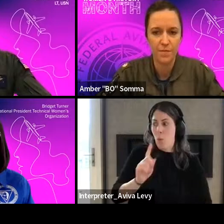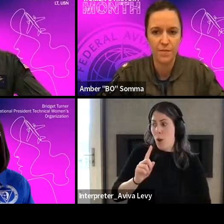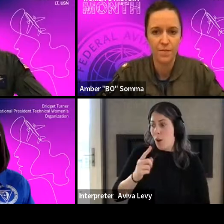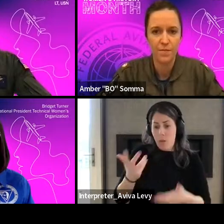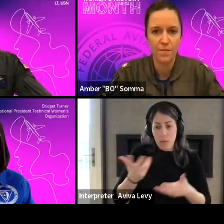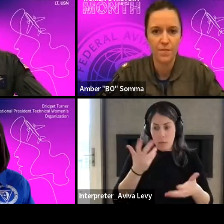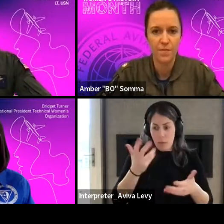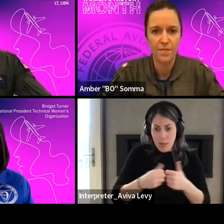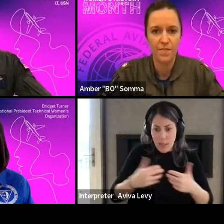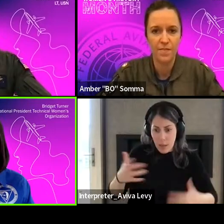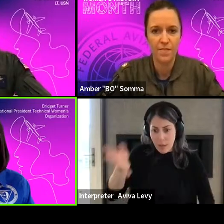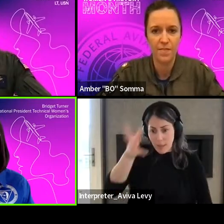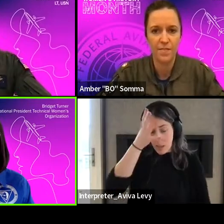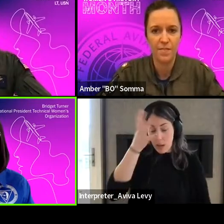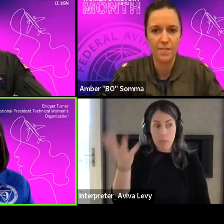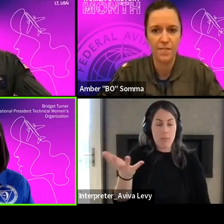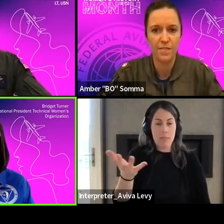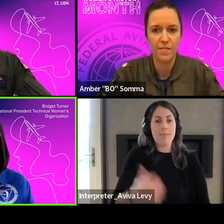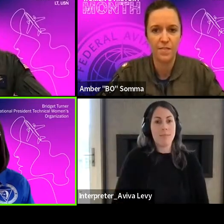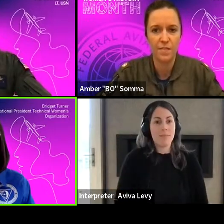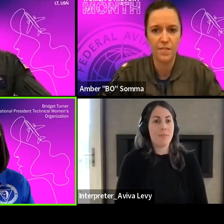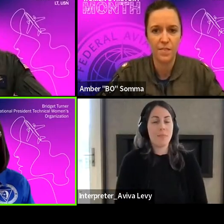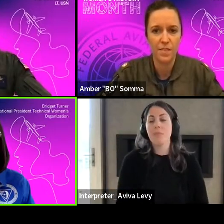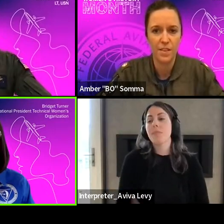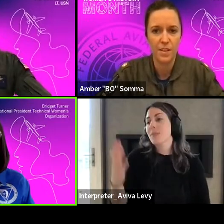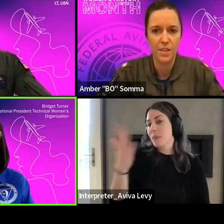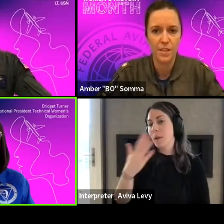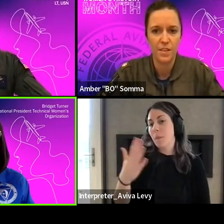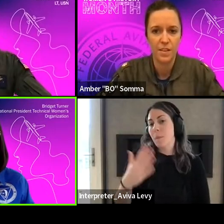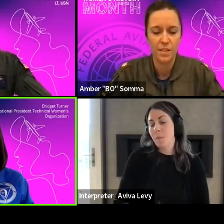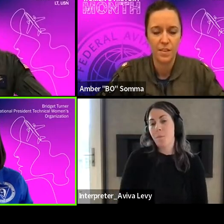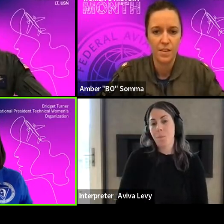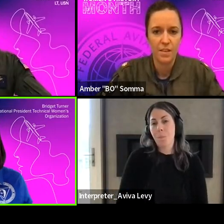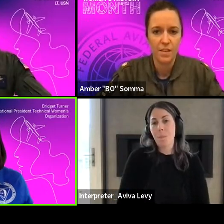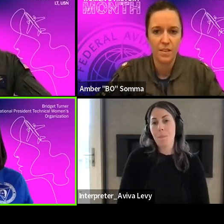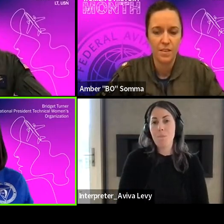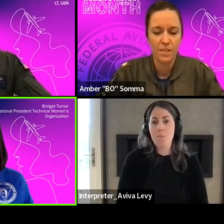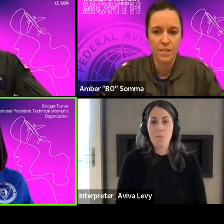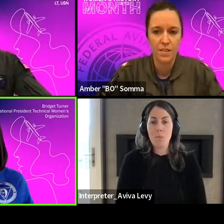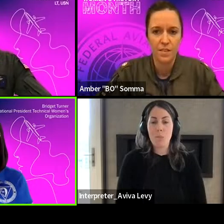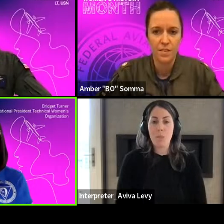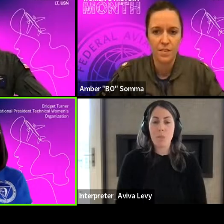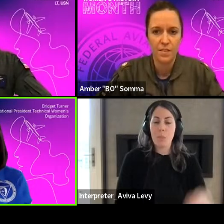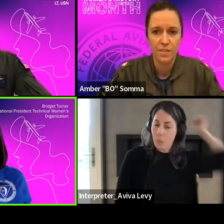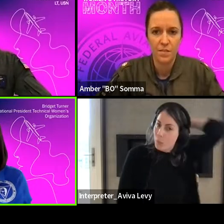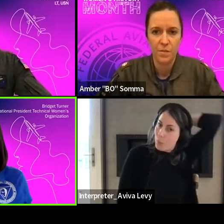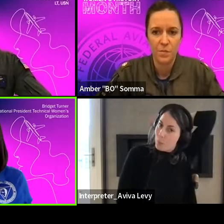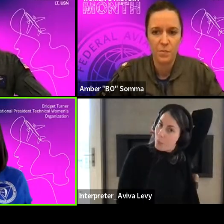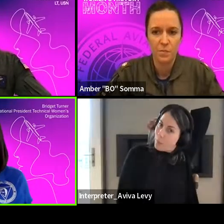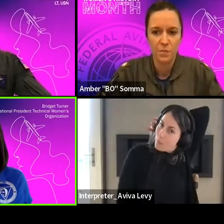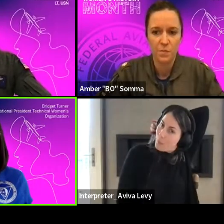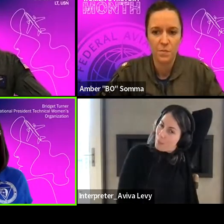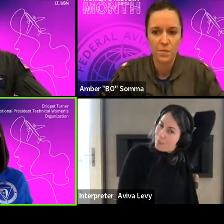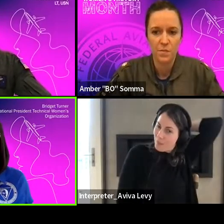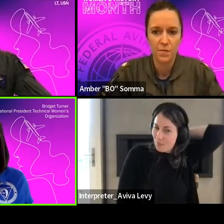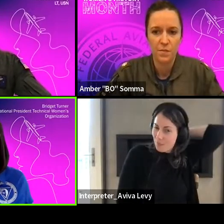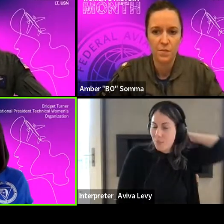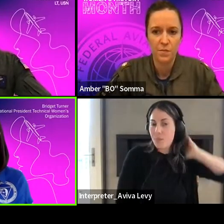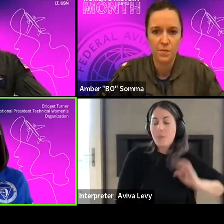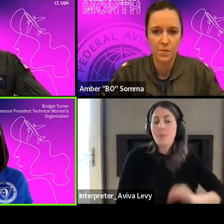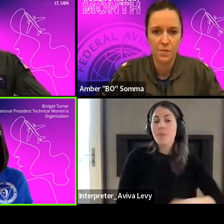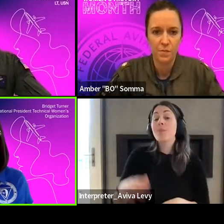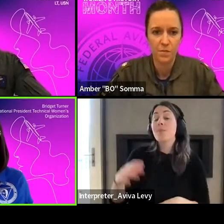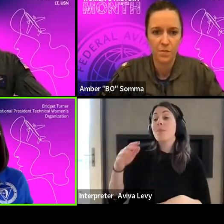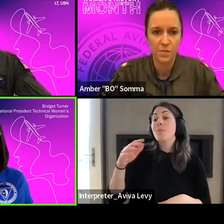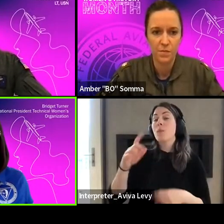didn't. Thank you for sharing. And that actually, when you say, and we talk about people inspiring you to become and to